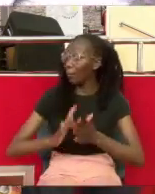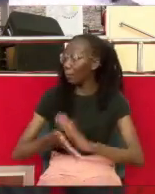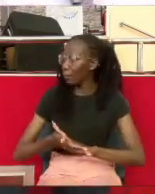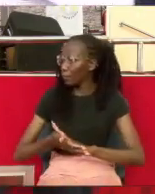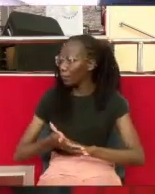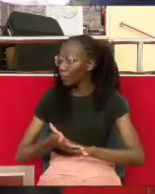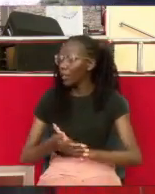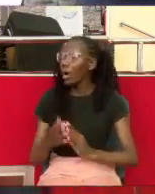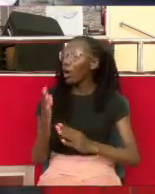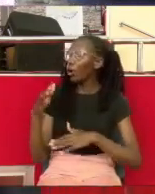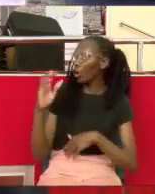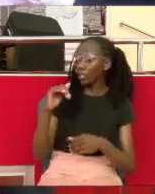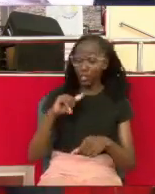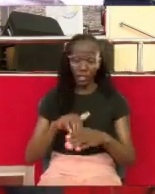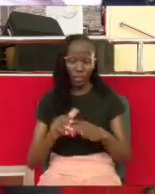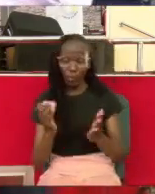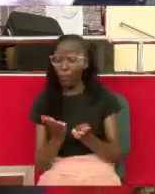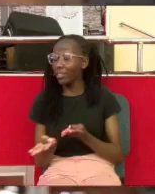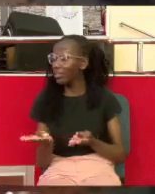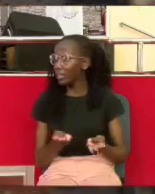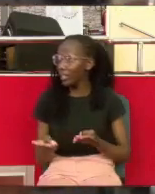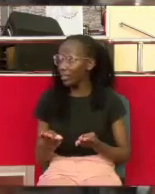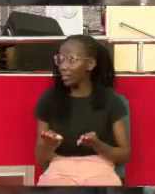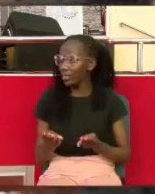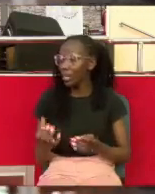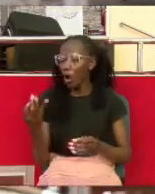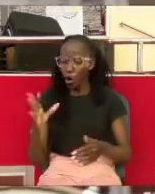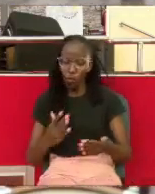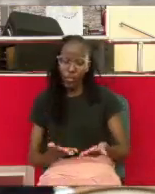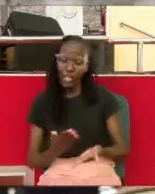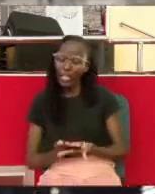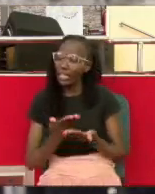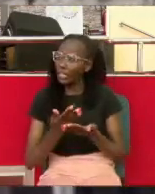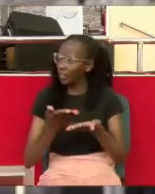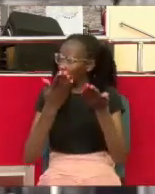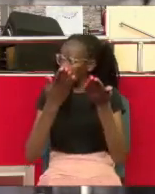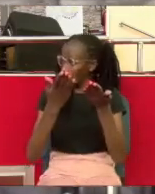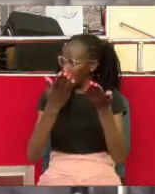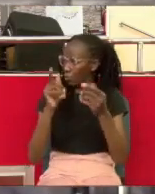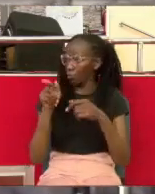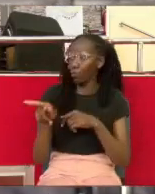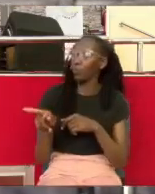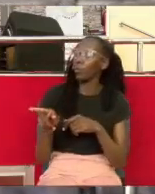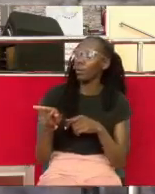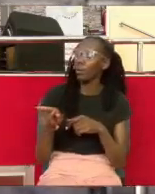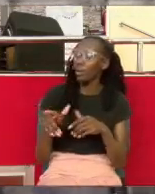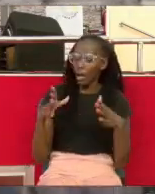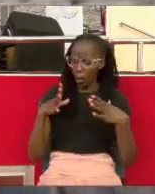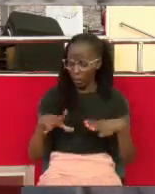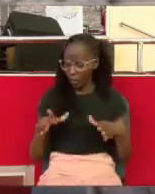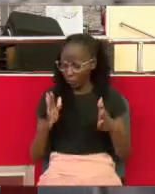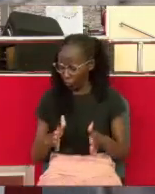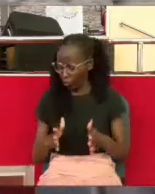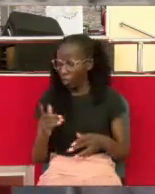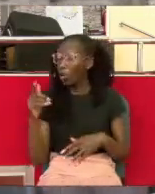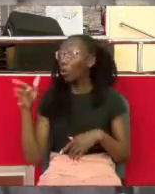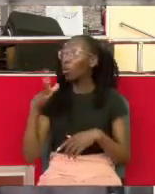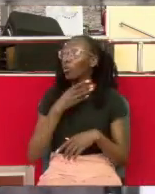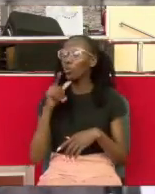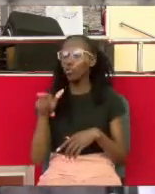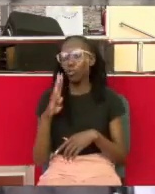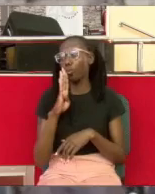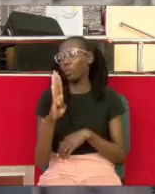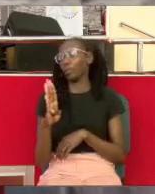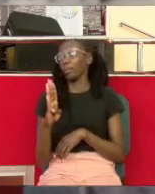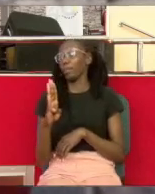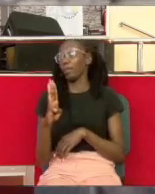is in the business of increasing you and making you the person that he wants you to be. And he has